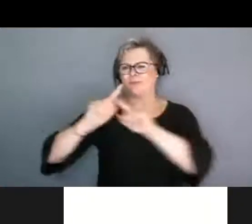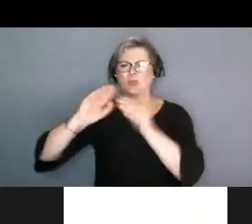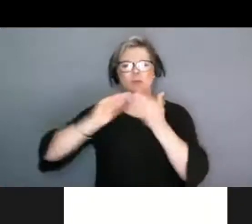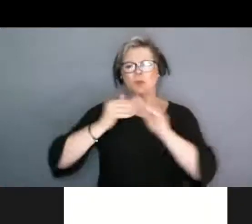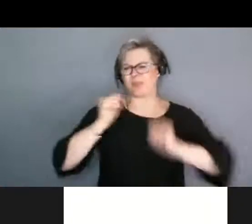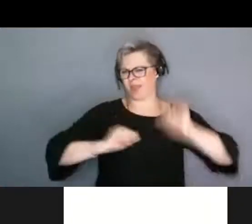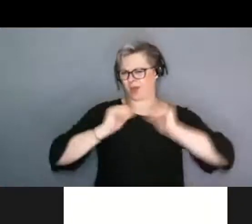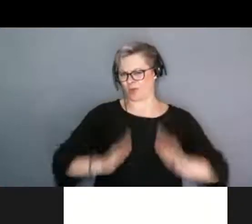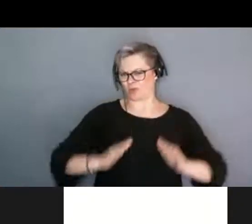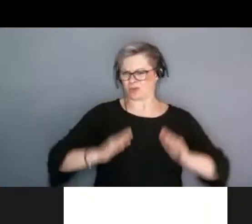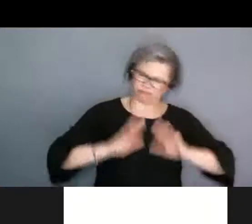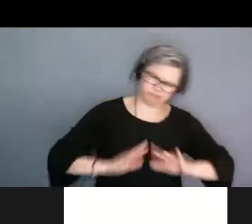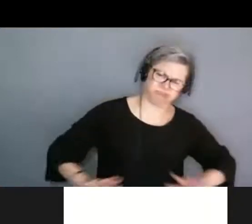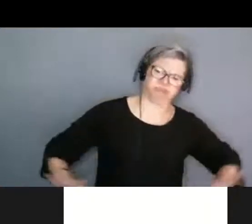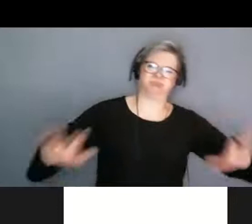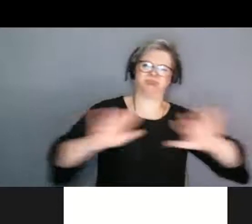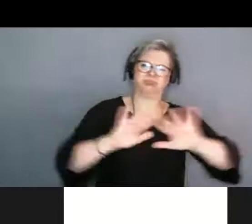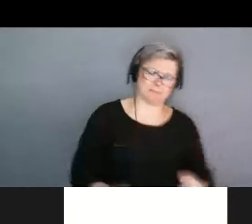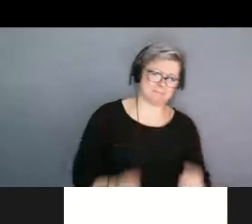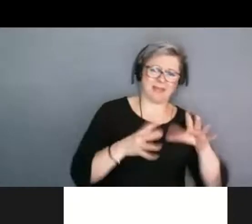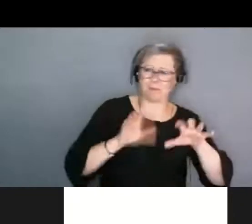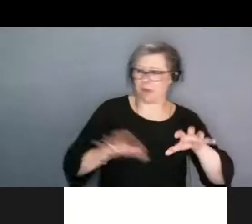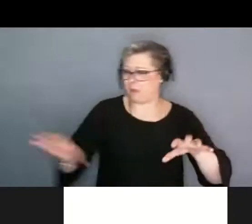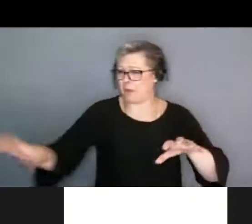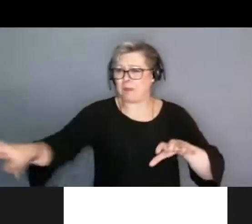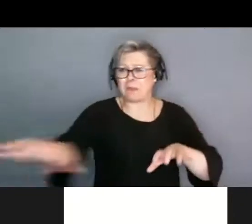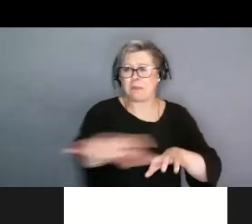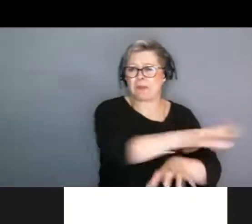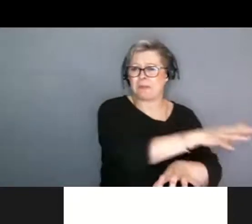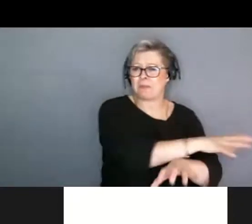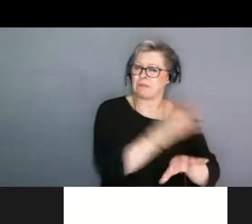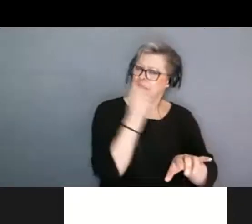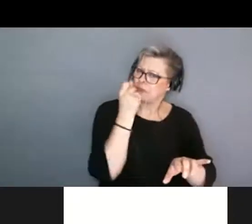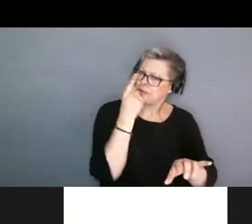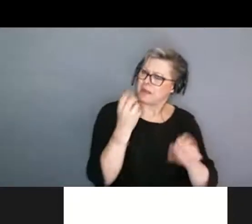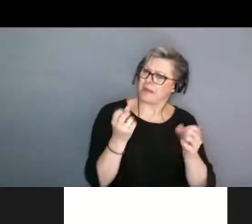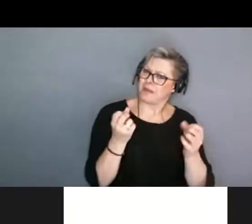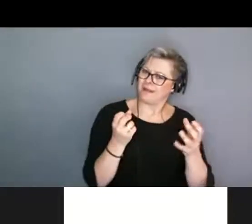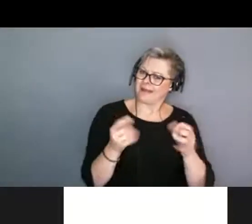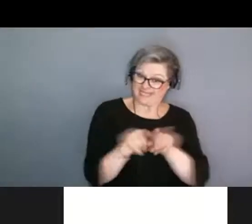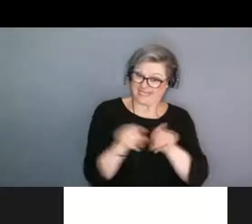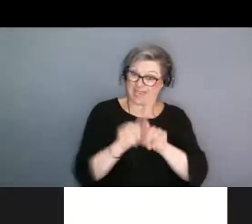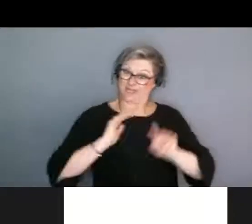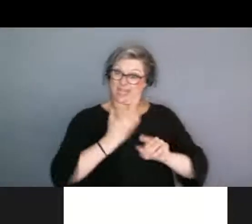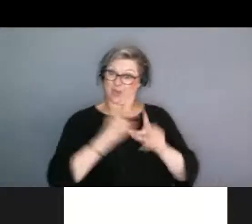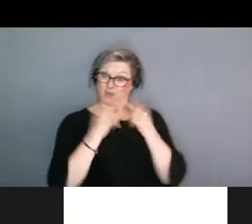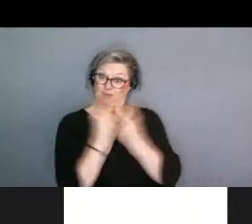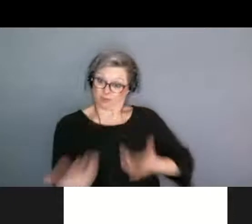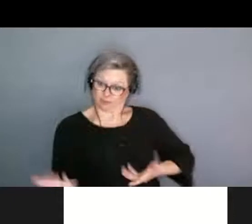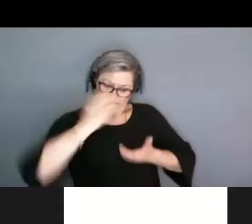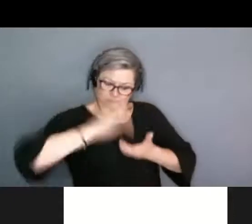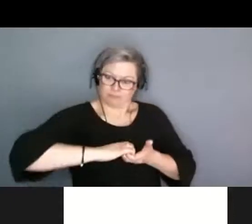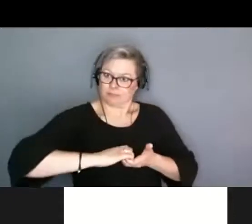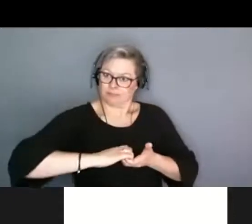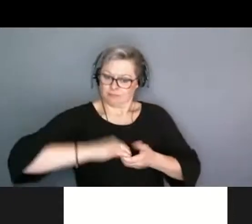in rural and small towns, there are not a lot of community engaged arts groups that do original work